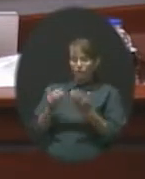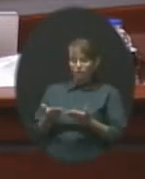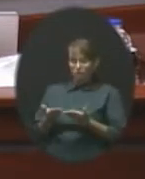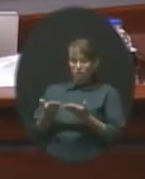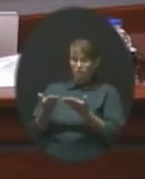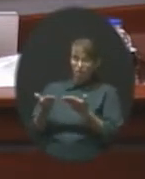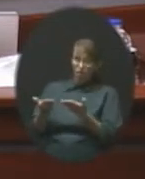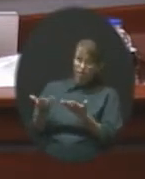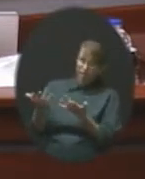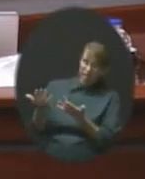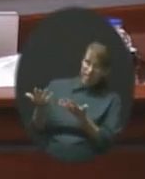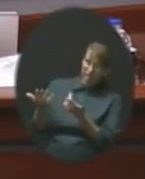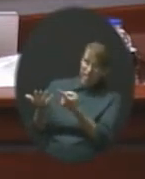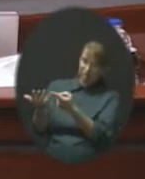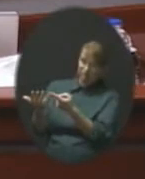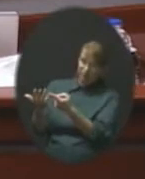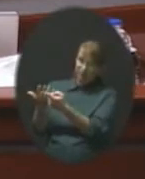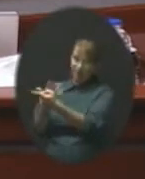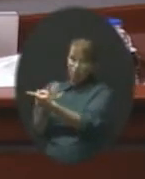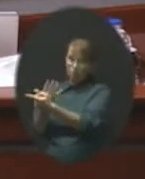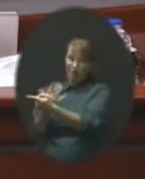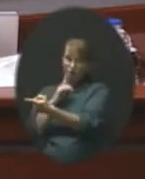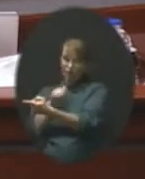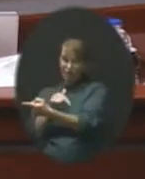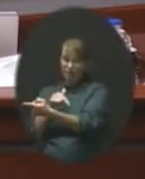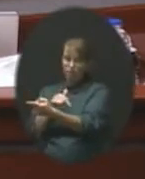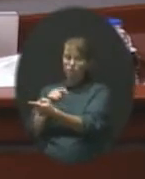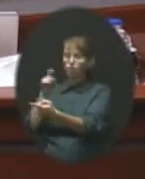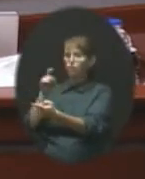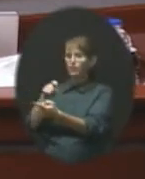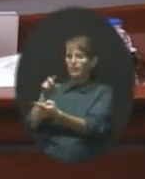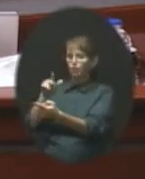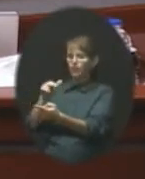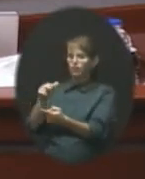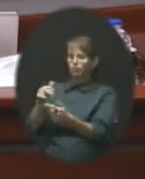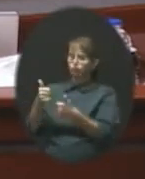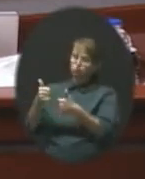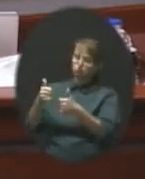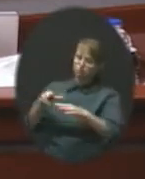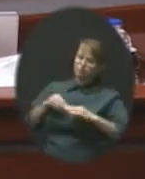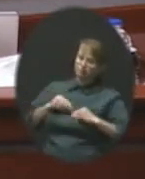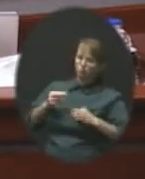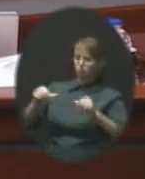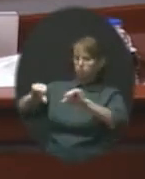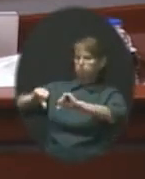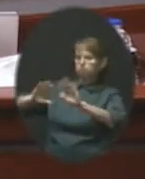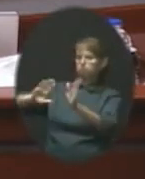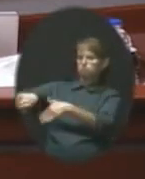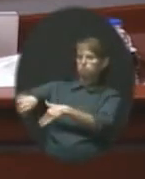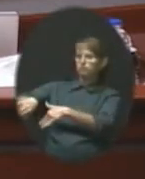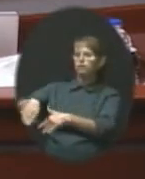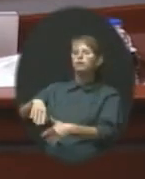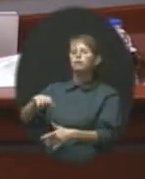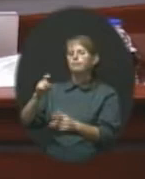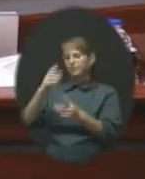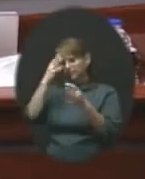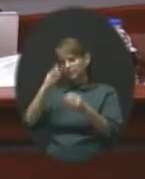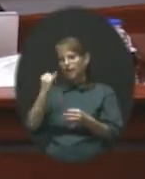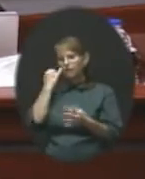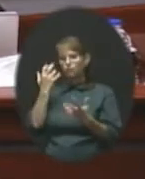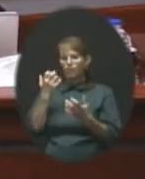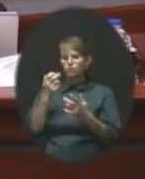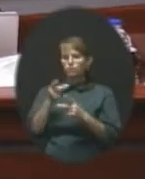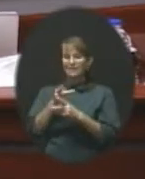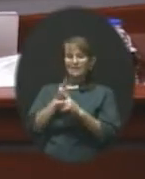either accept it or reject it, and then talk about what we want to do, whether we keep it on the market or not. And that